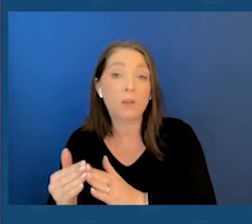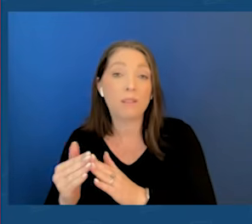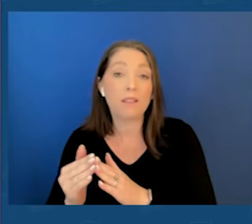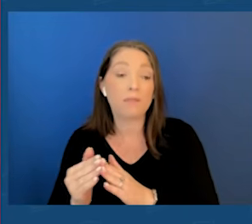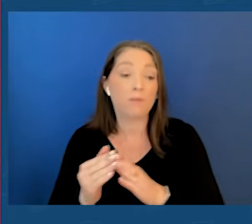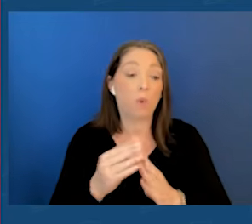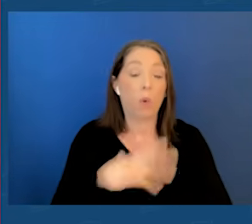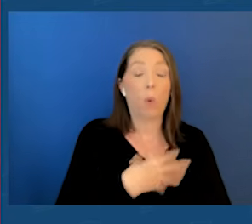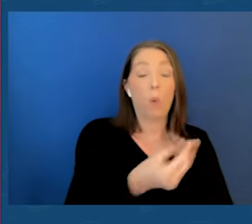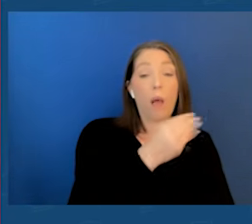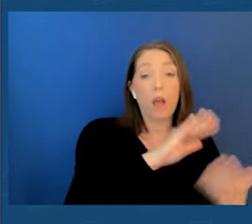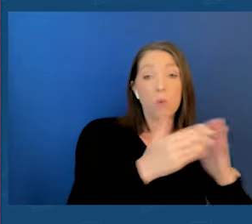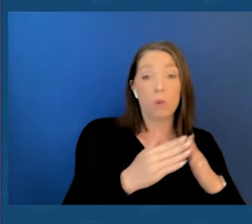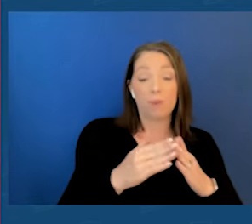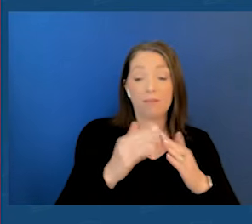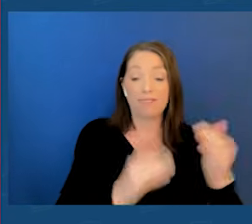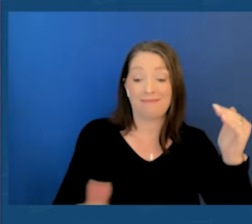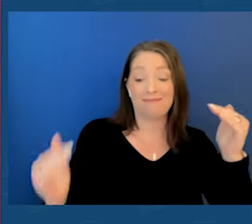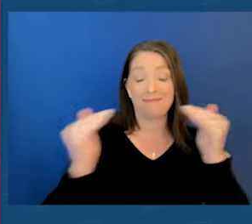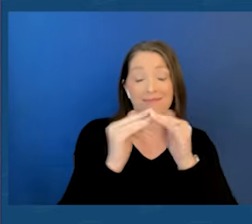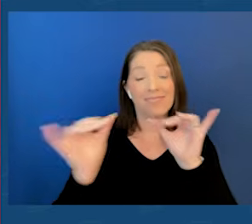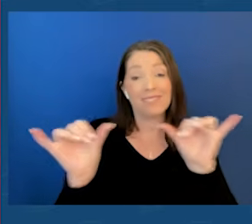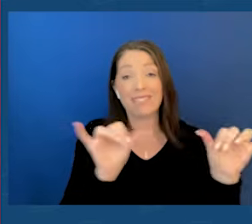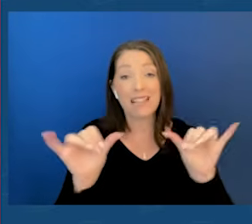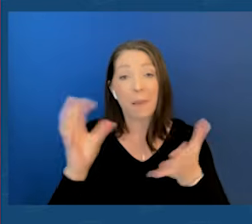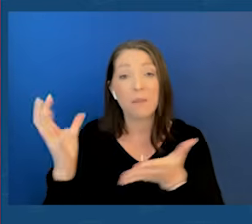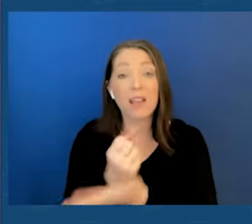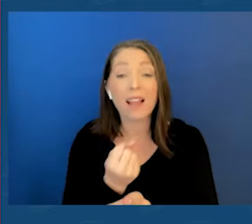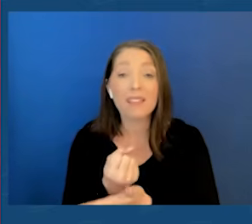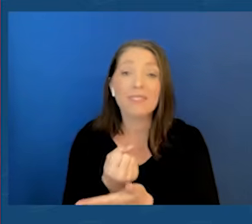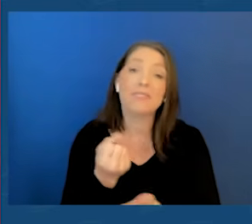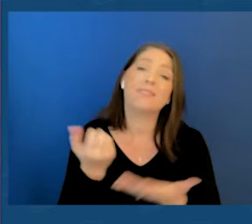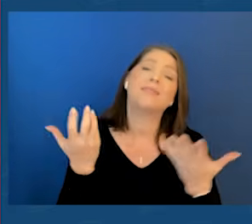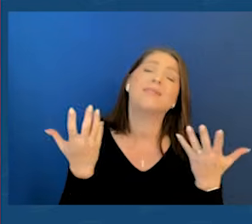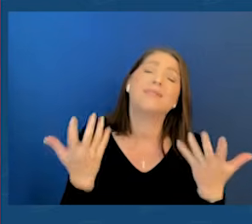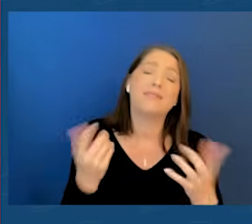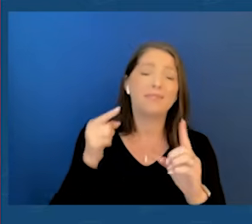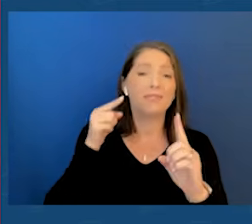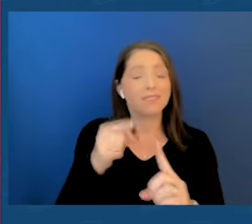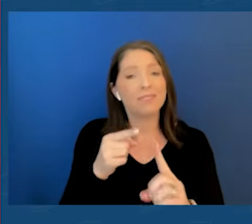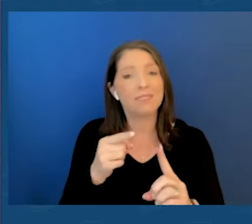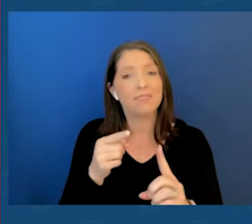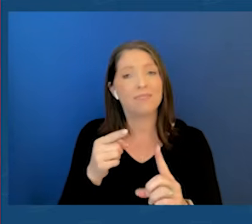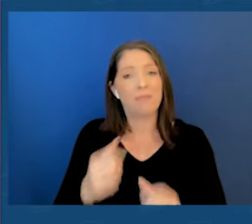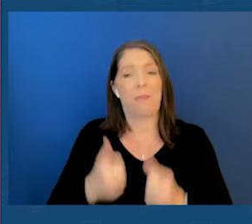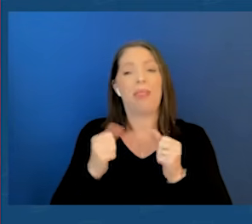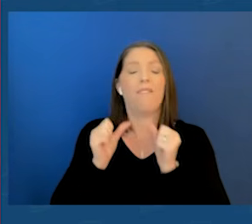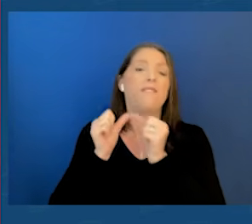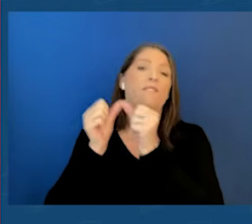communities, that's what we're talking about. They'll live longer, healthier lives. So here's what we're talking about.